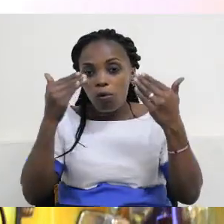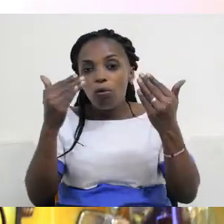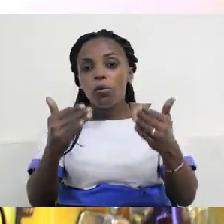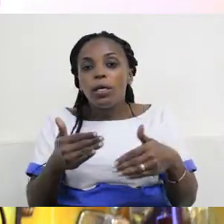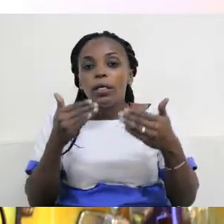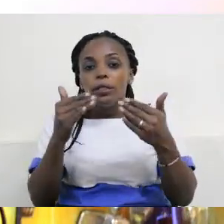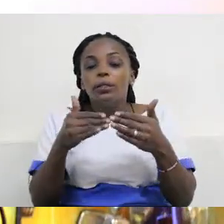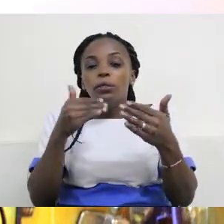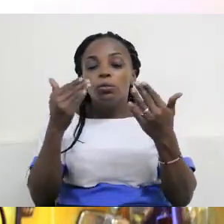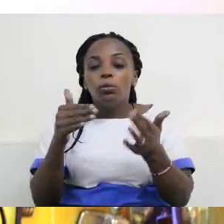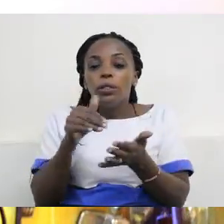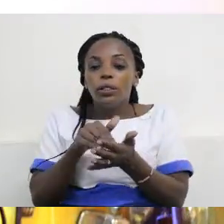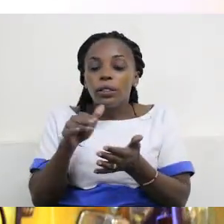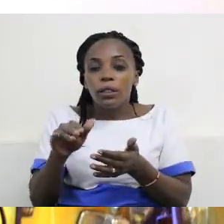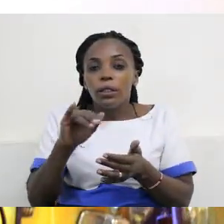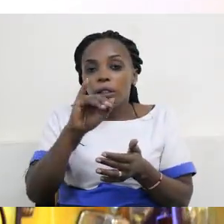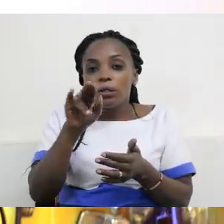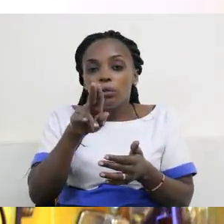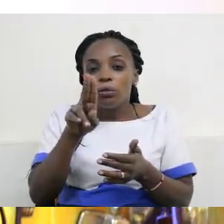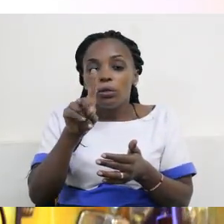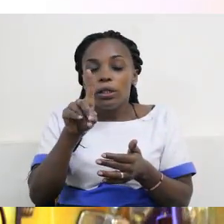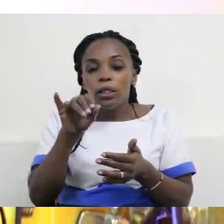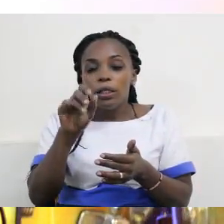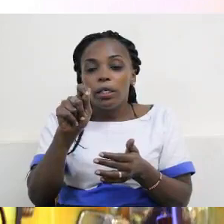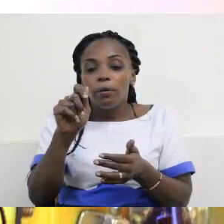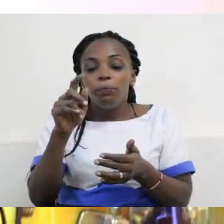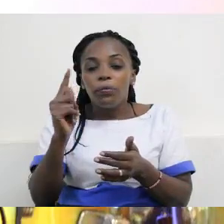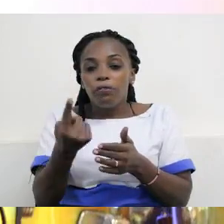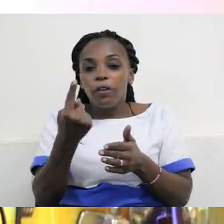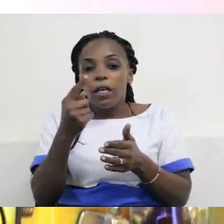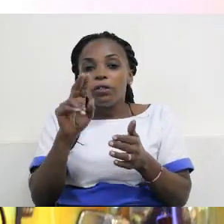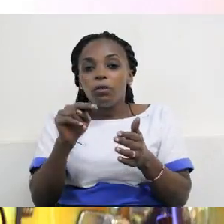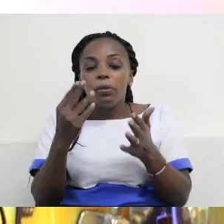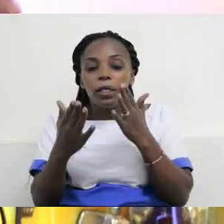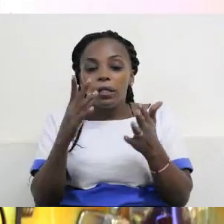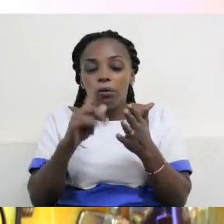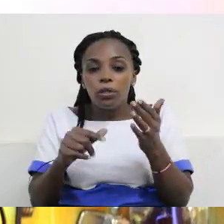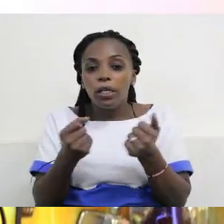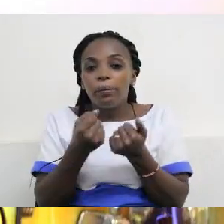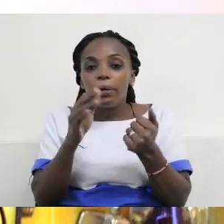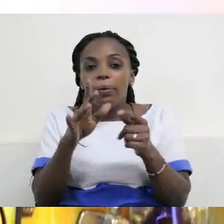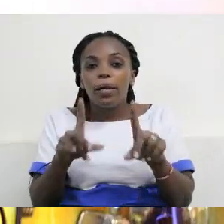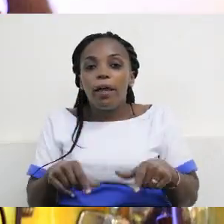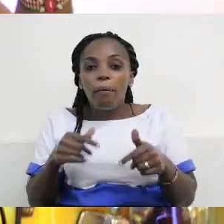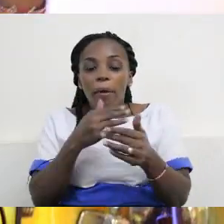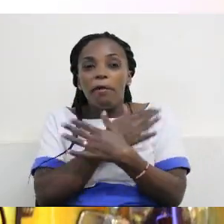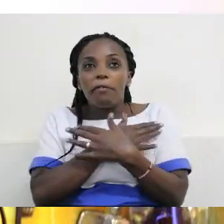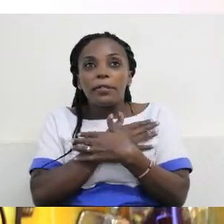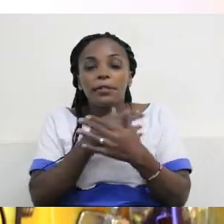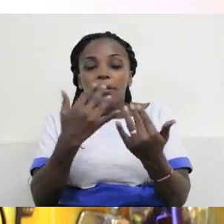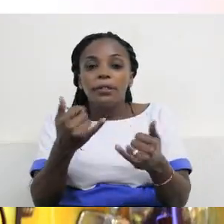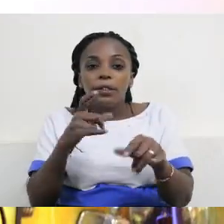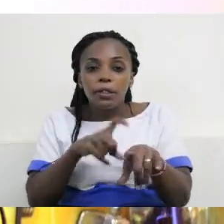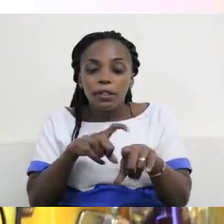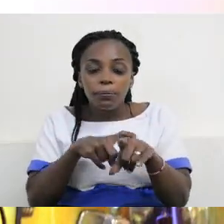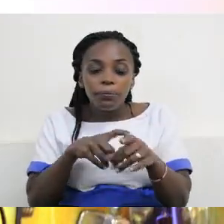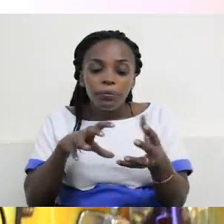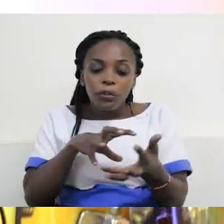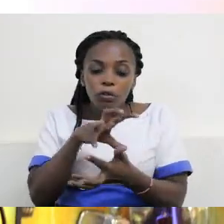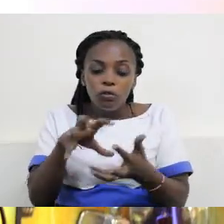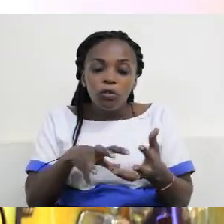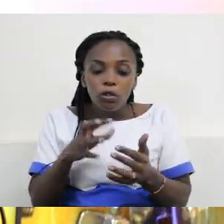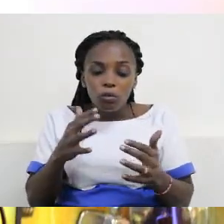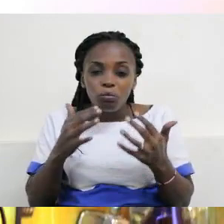sending Judah first, no matter what is happening in your life. Friends, this is a season where confusion,